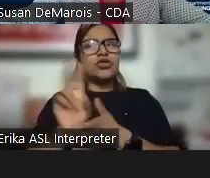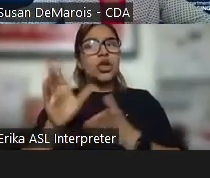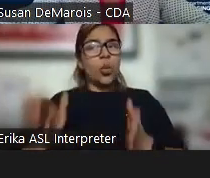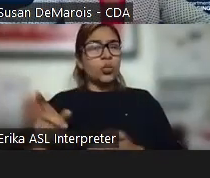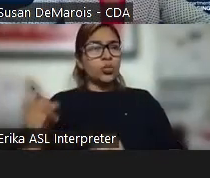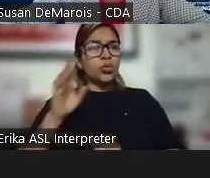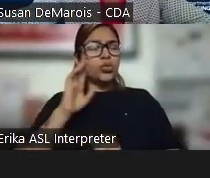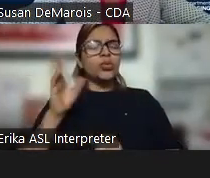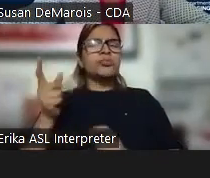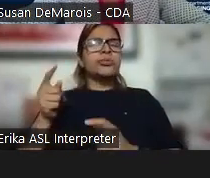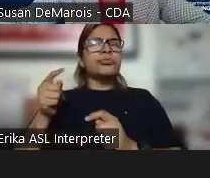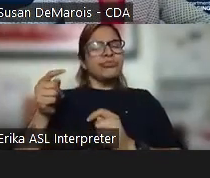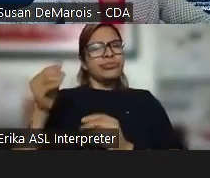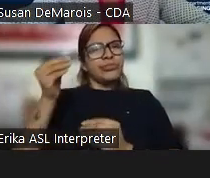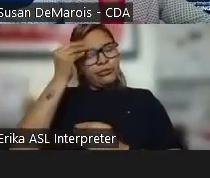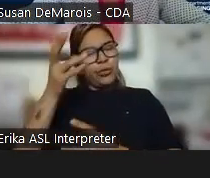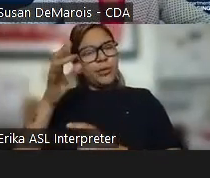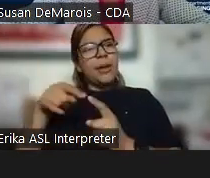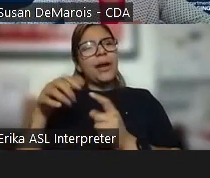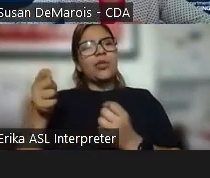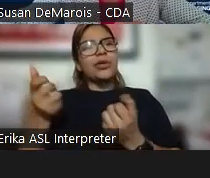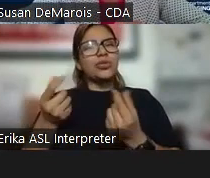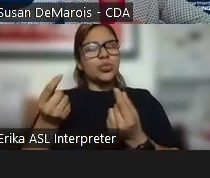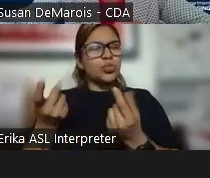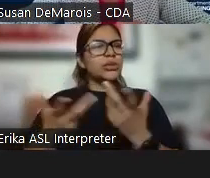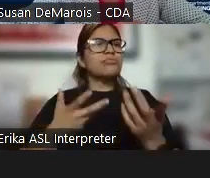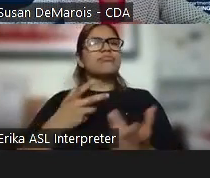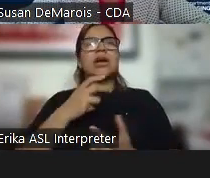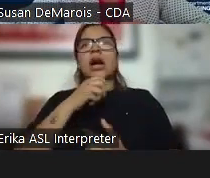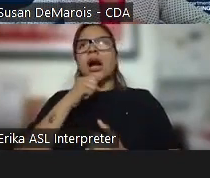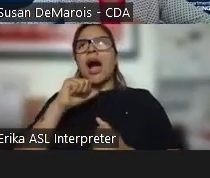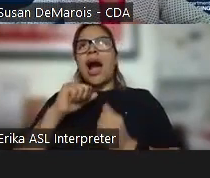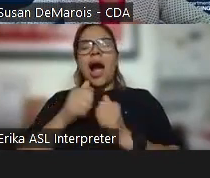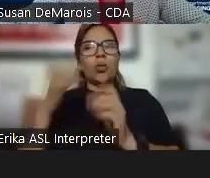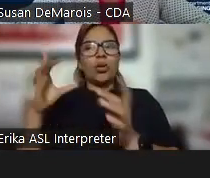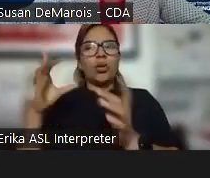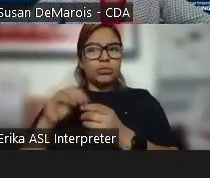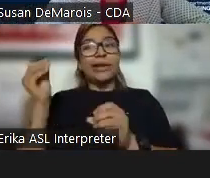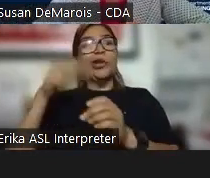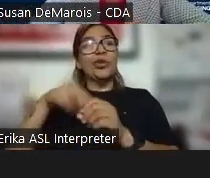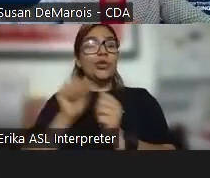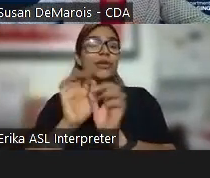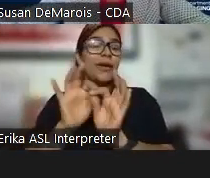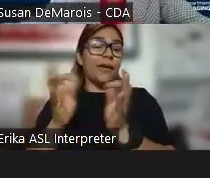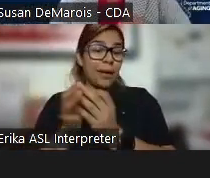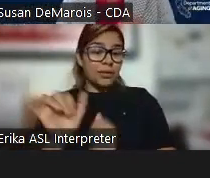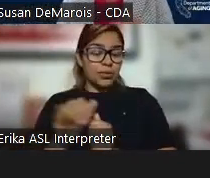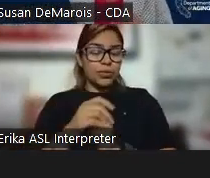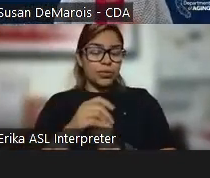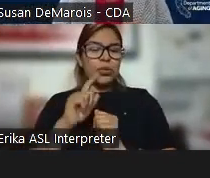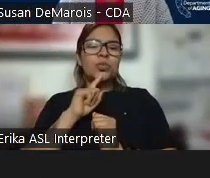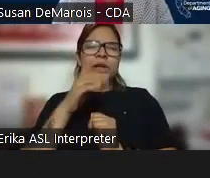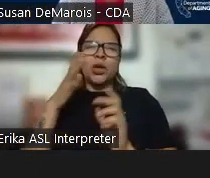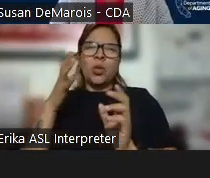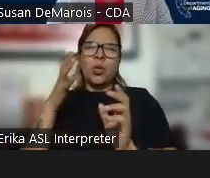the experiences of aging adults with IDD and their families, with a real focus on looking